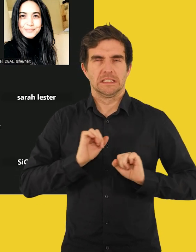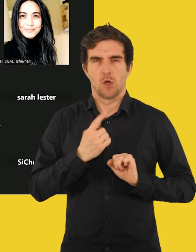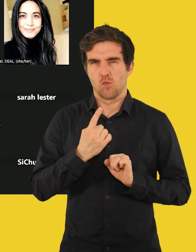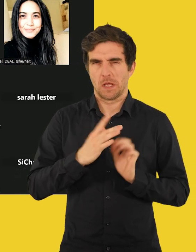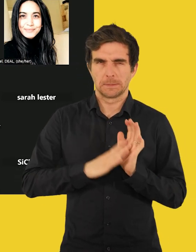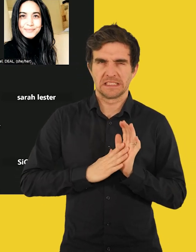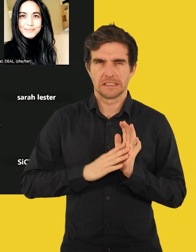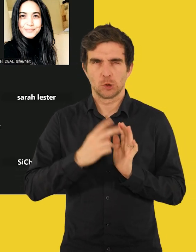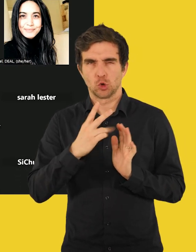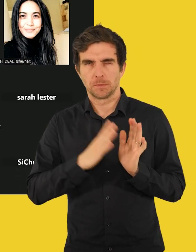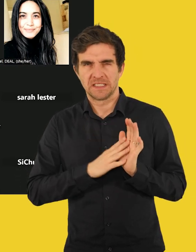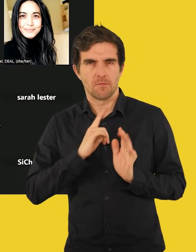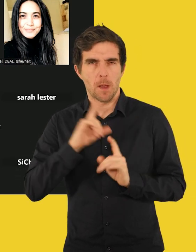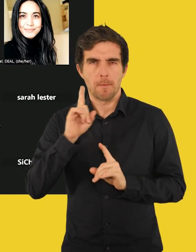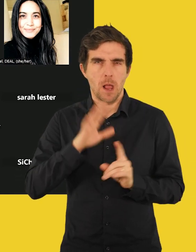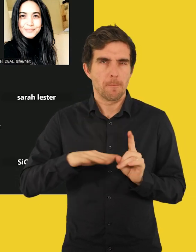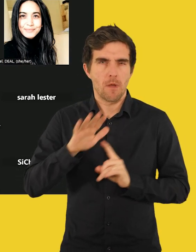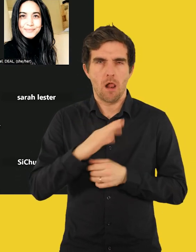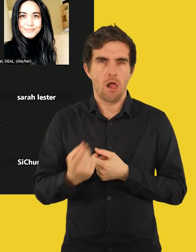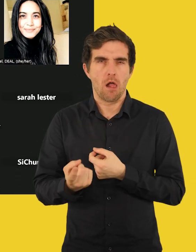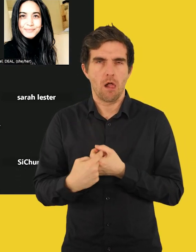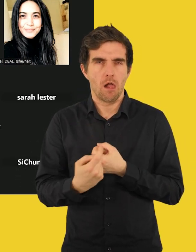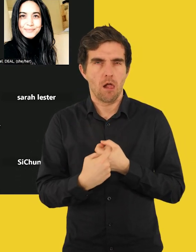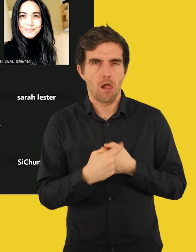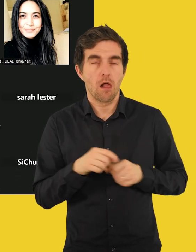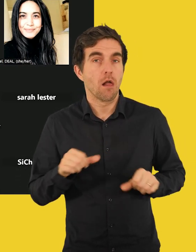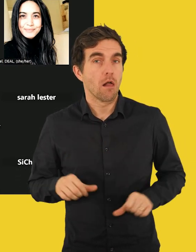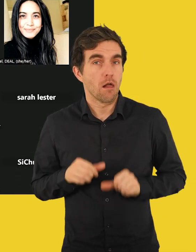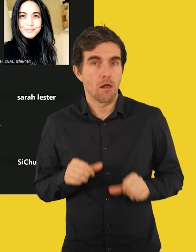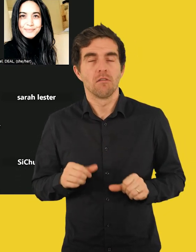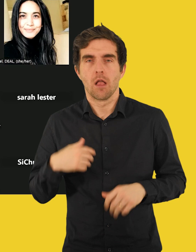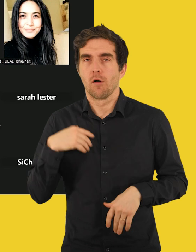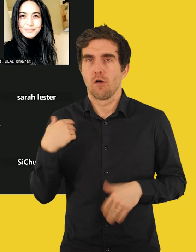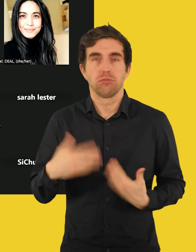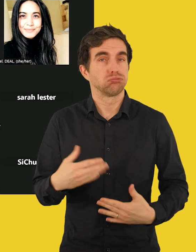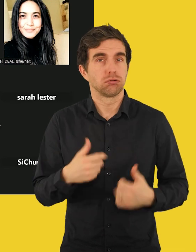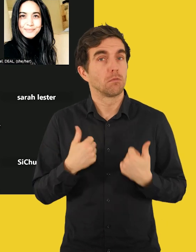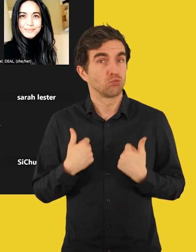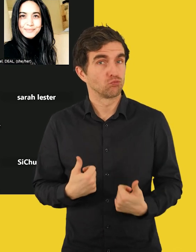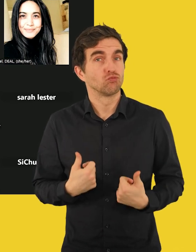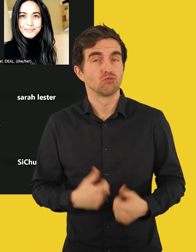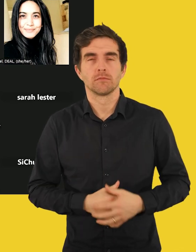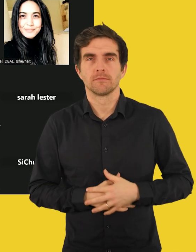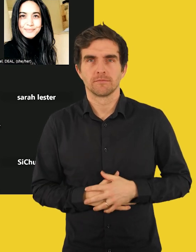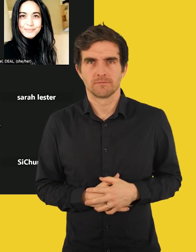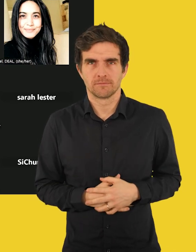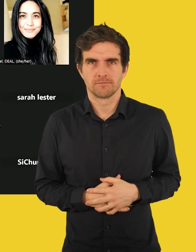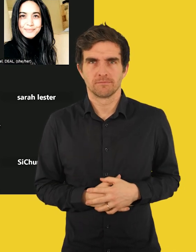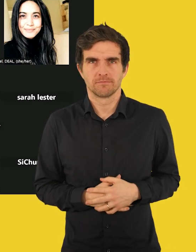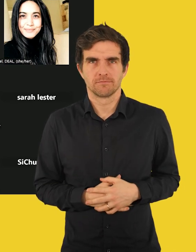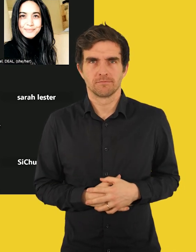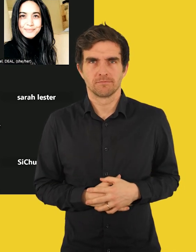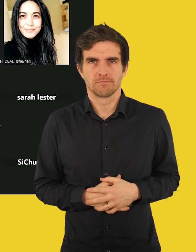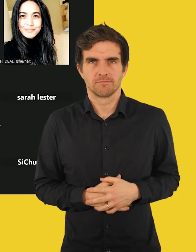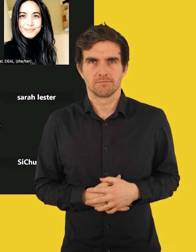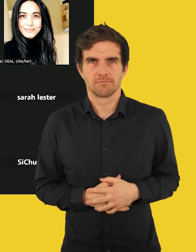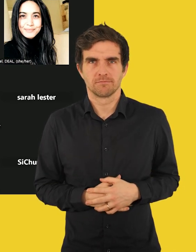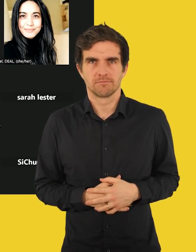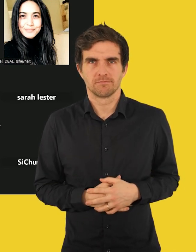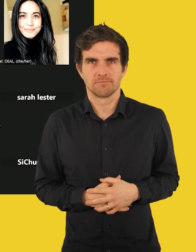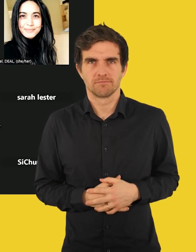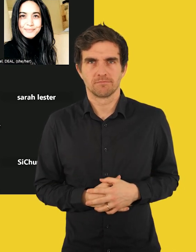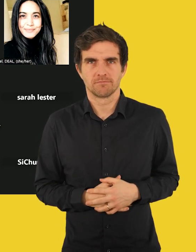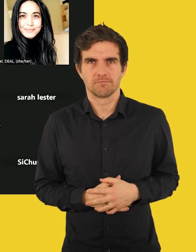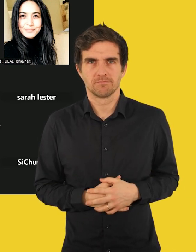We'll allow a minute or two for people to arrive so we can see everyone here before we get